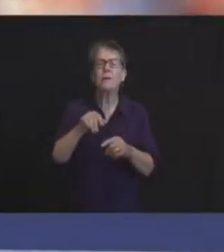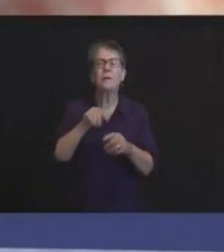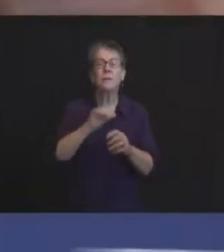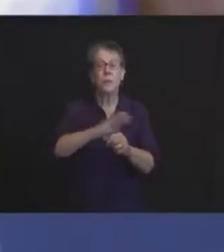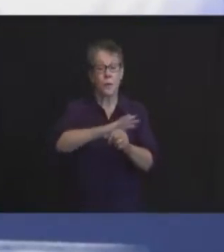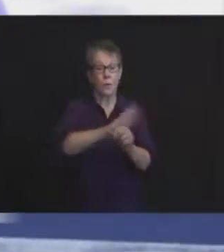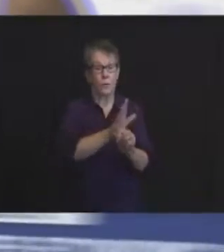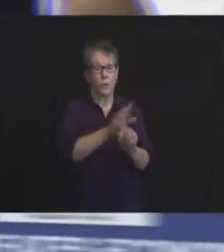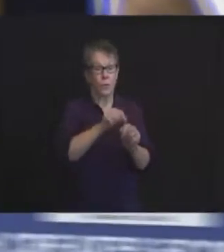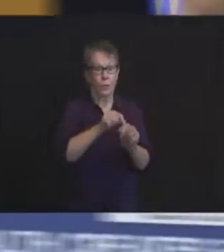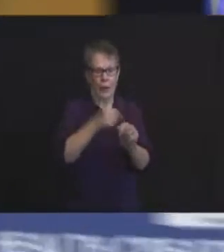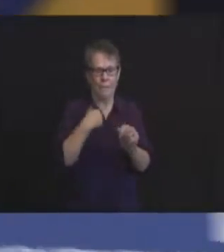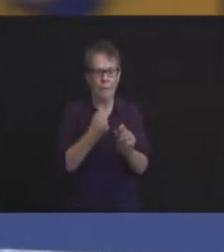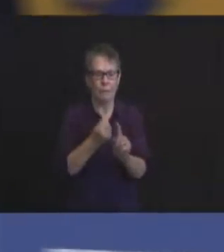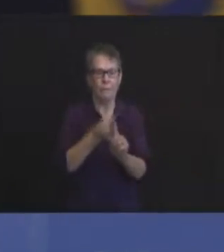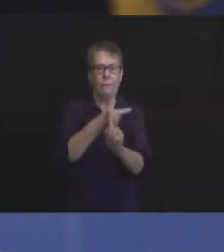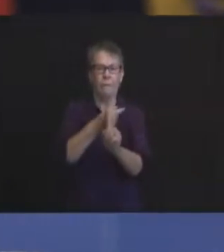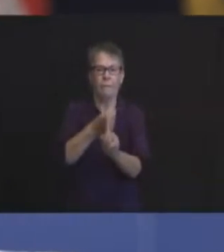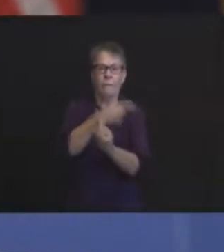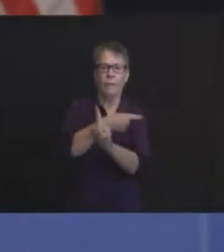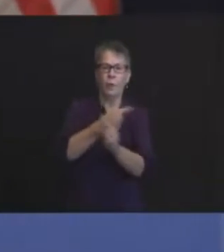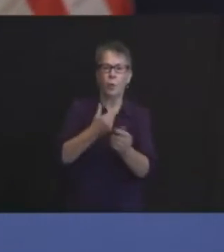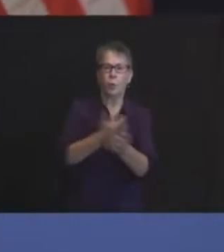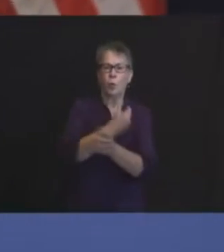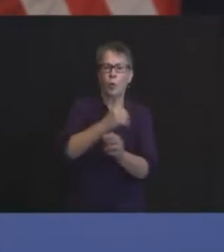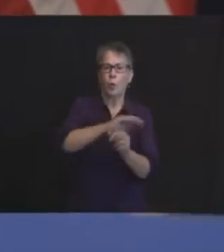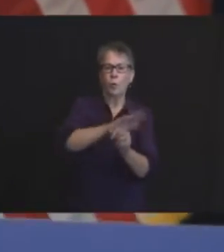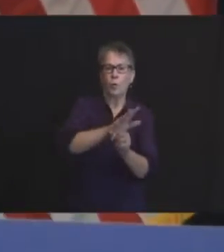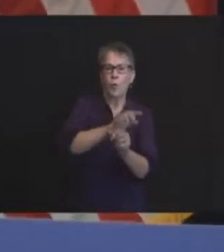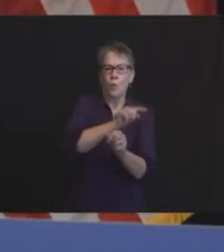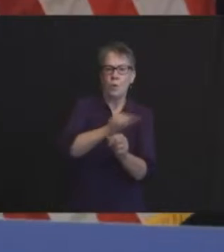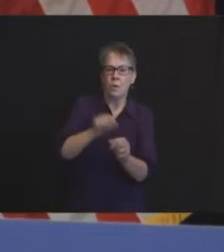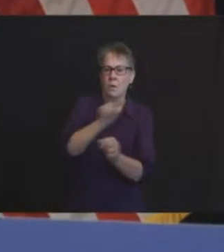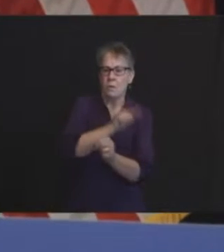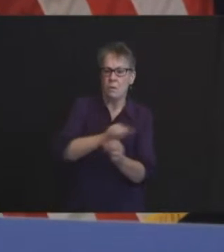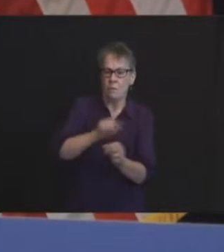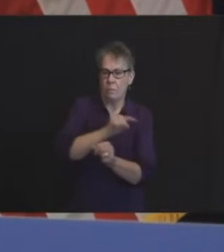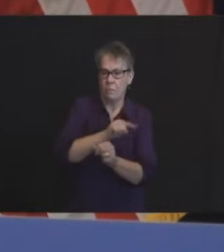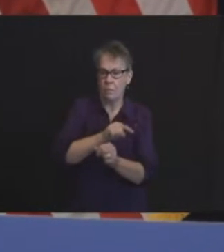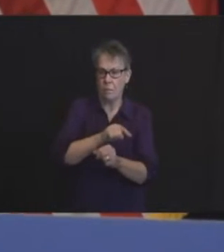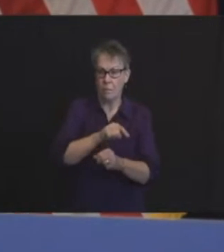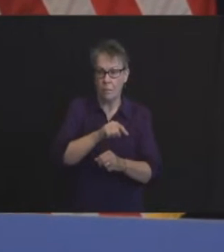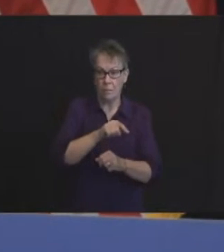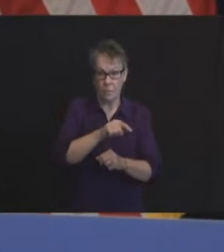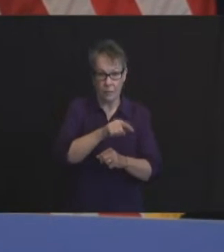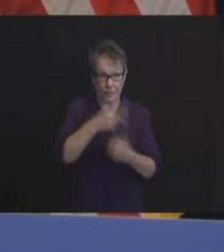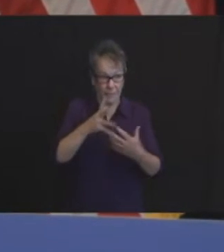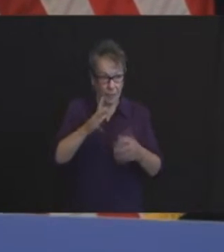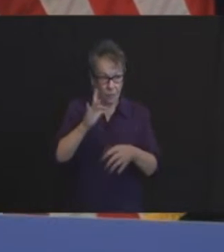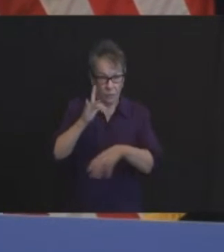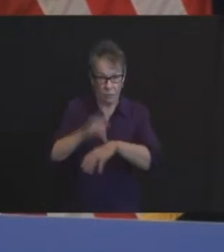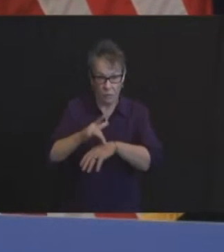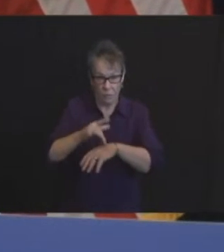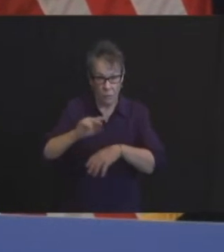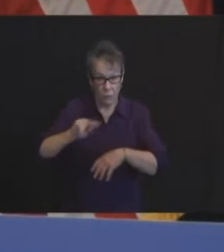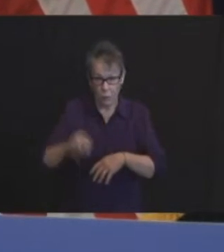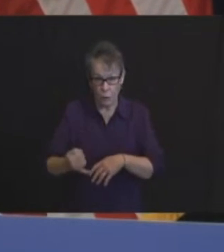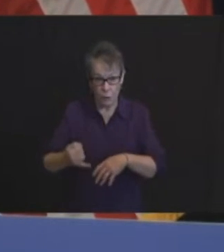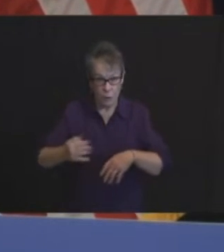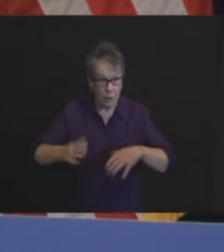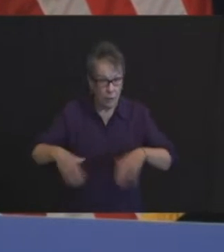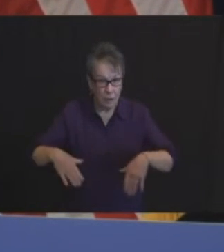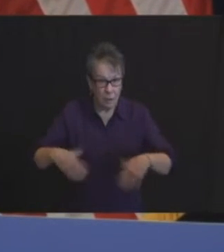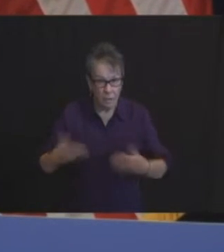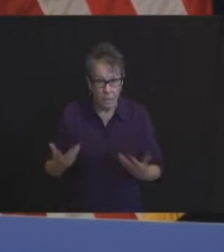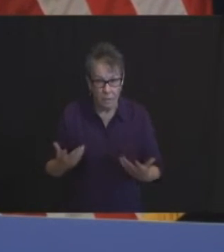have not identified the variant B117, which is first identified in the UK. But, we do